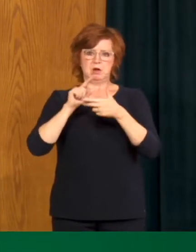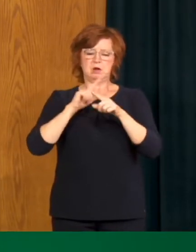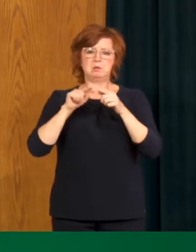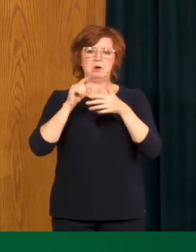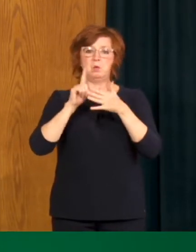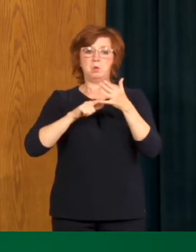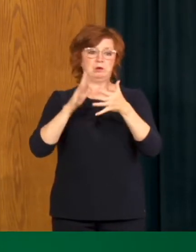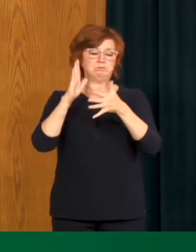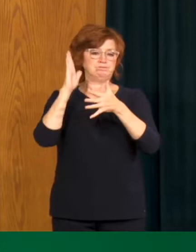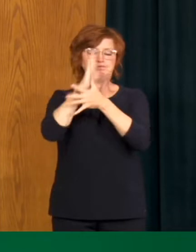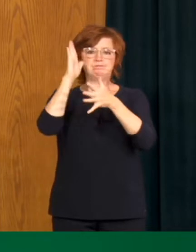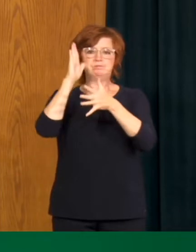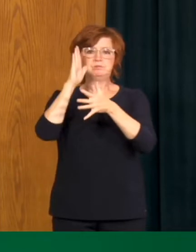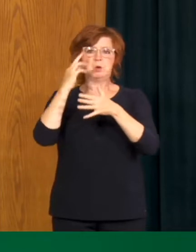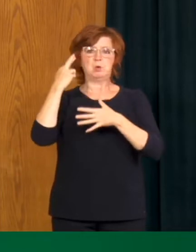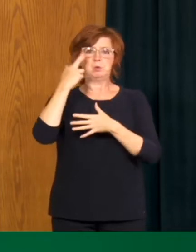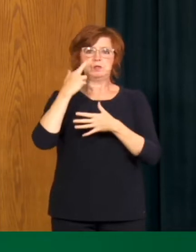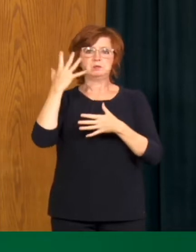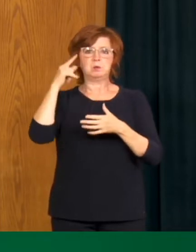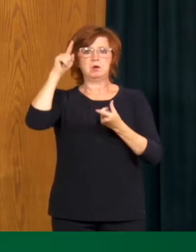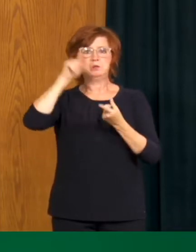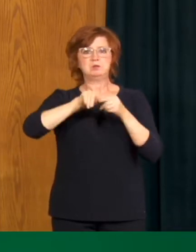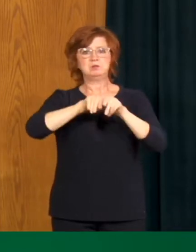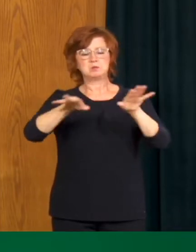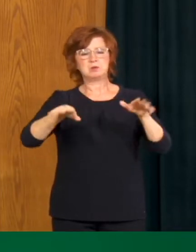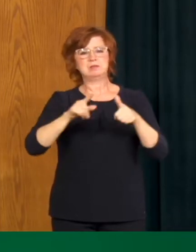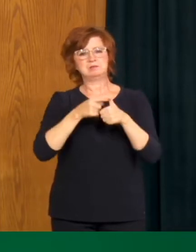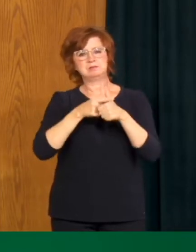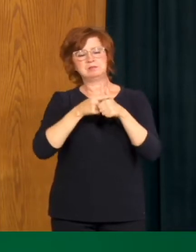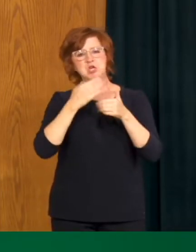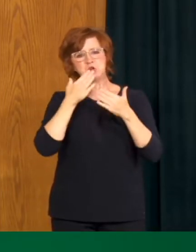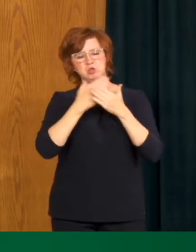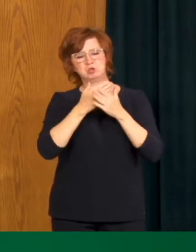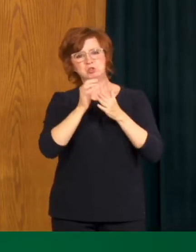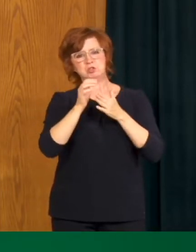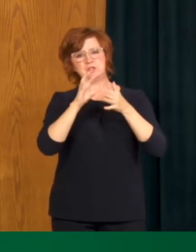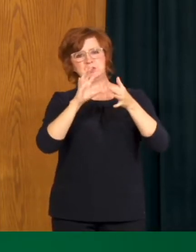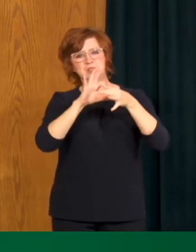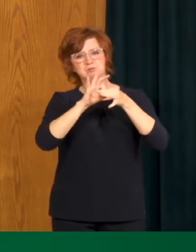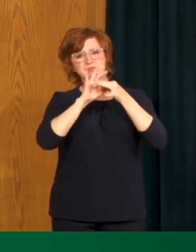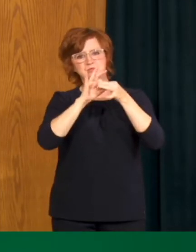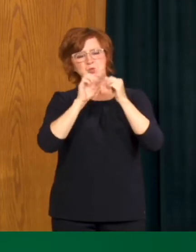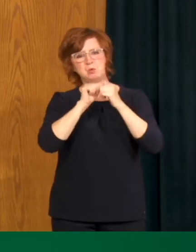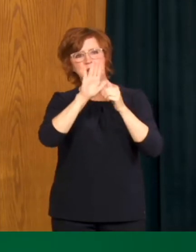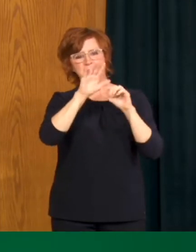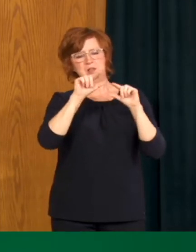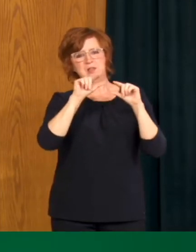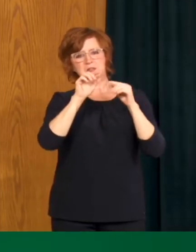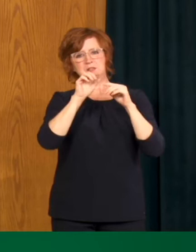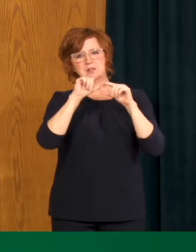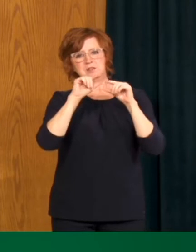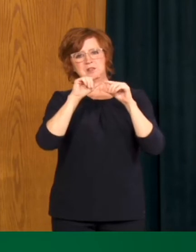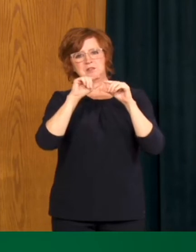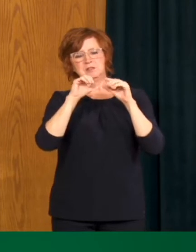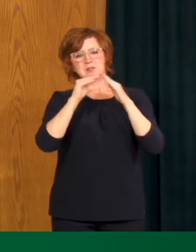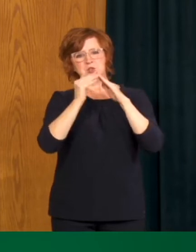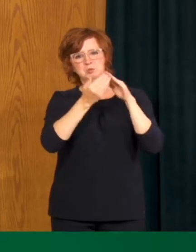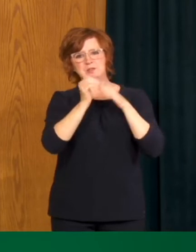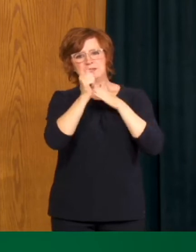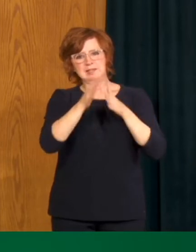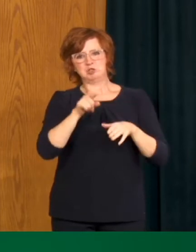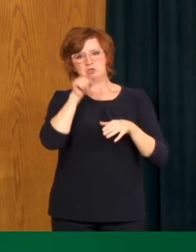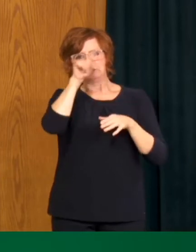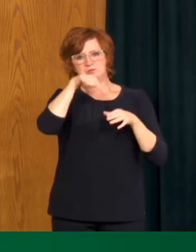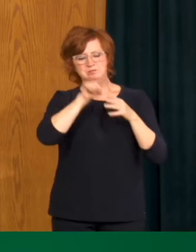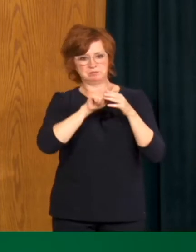the work we do. When you have the leaders supporting us coming into communal living or into family environments where we